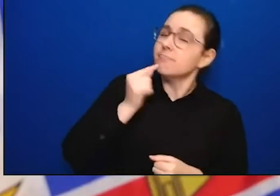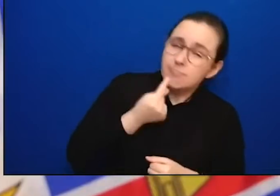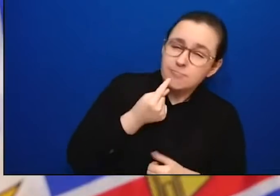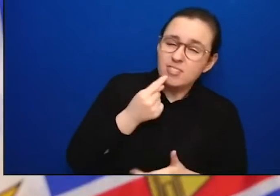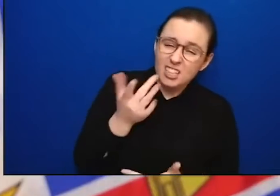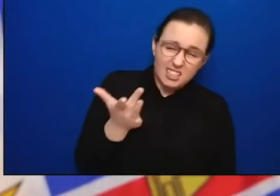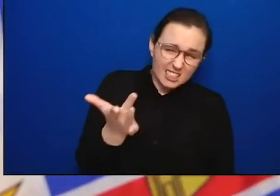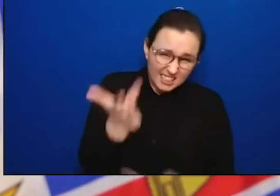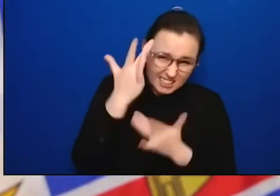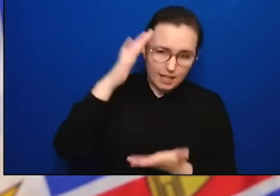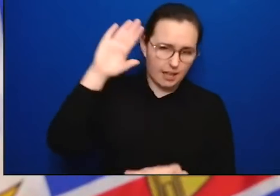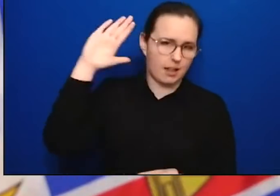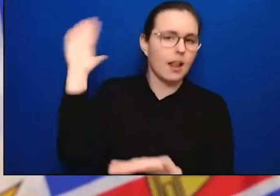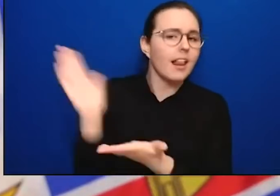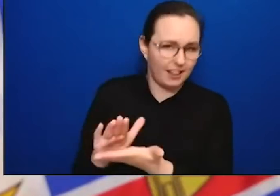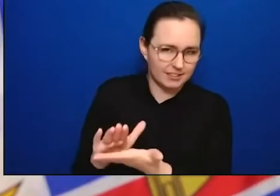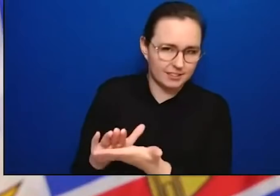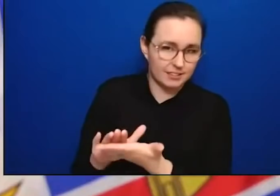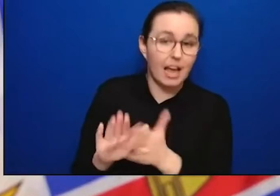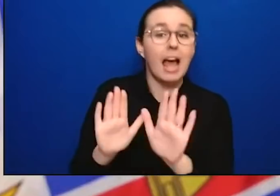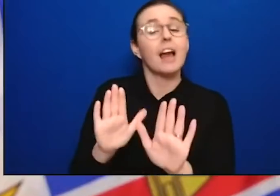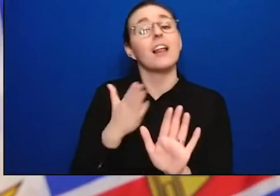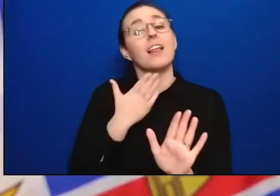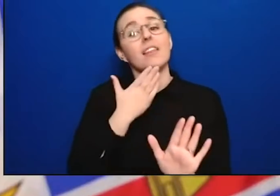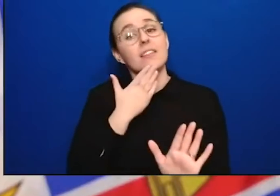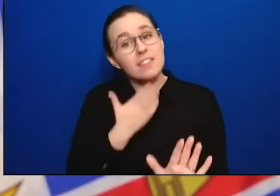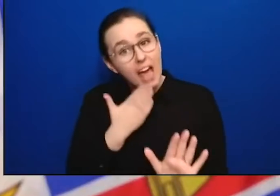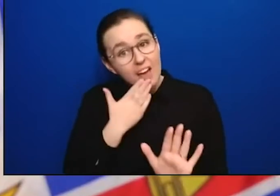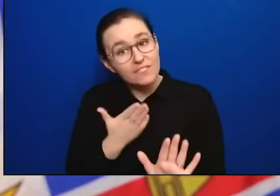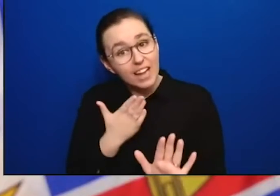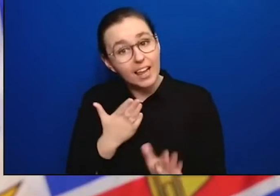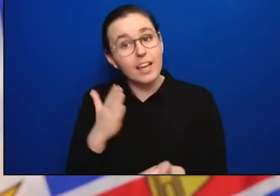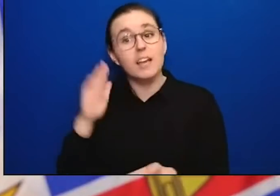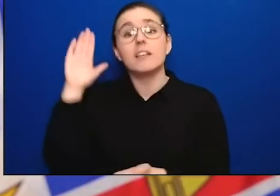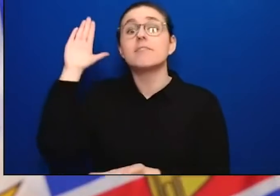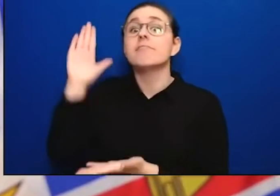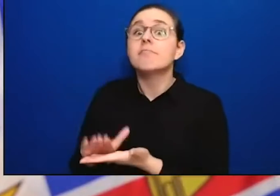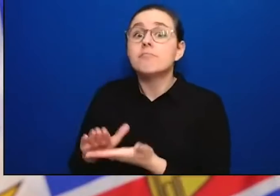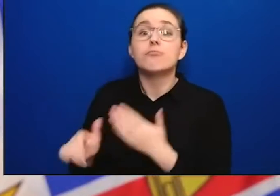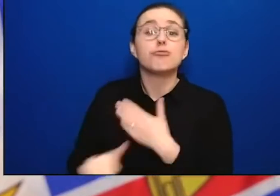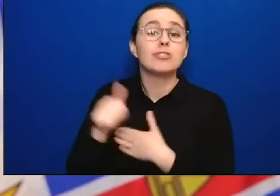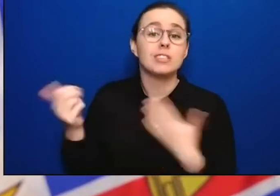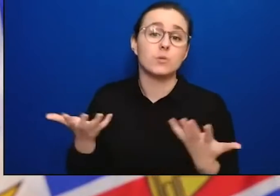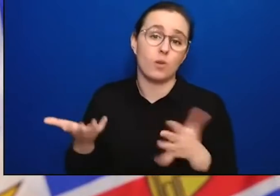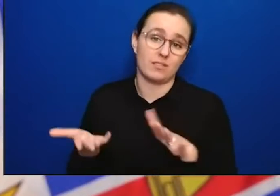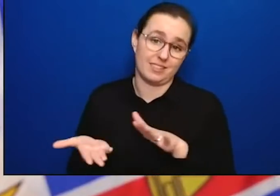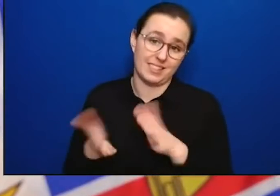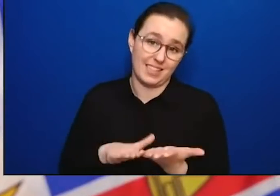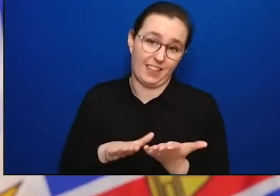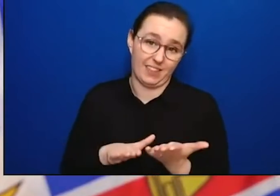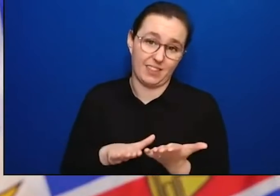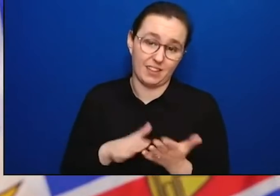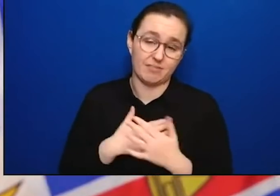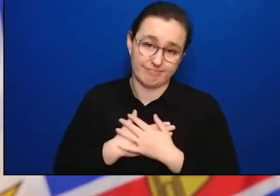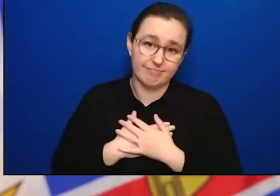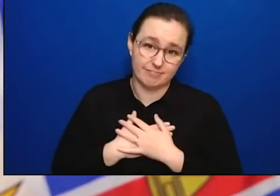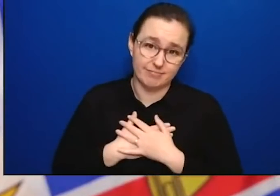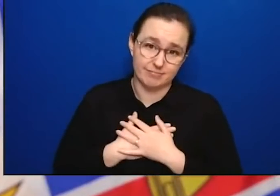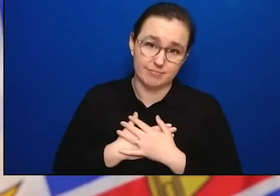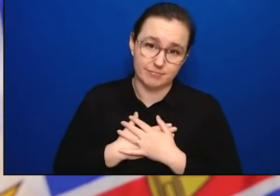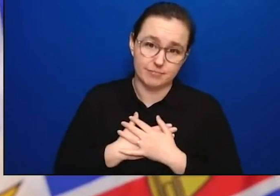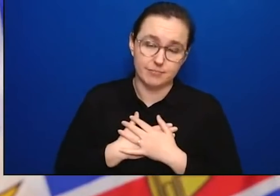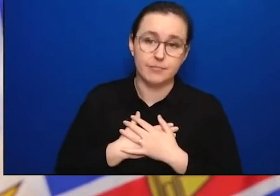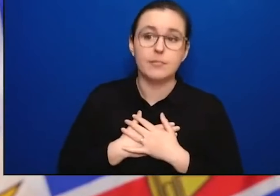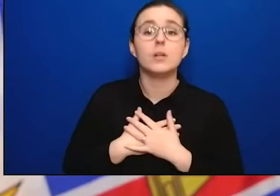much, much lower rate of severe illness in long-term care homes and assisted living homes, and thankfully a